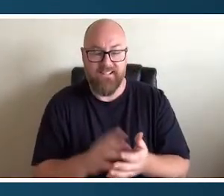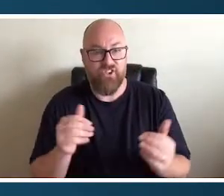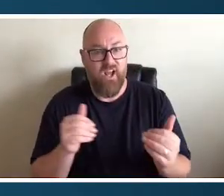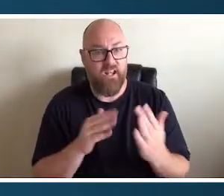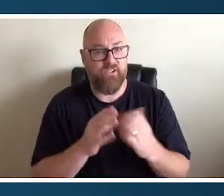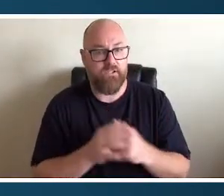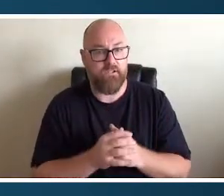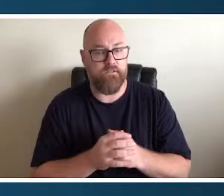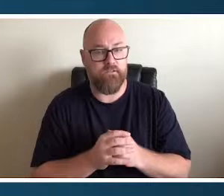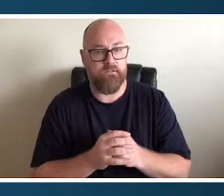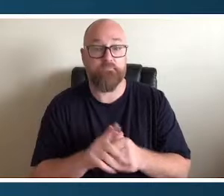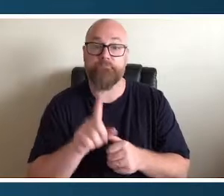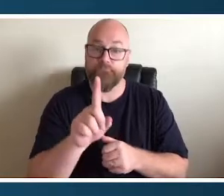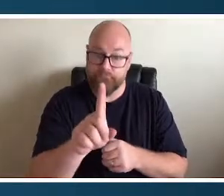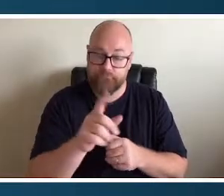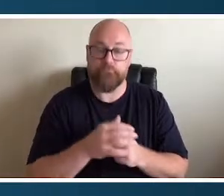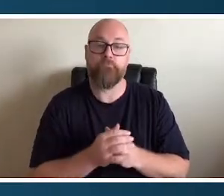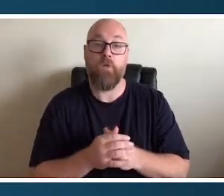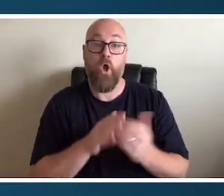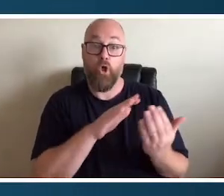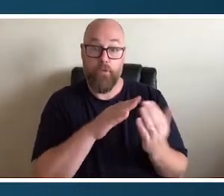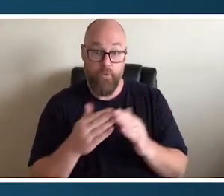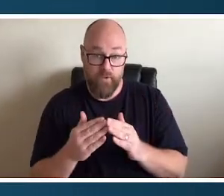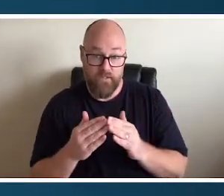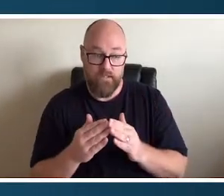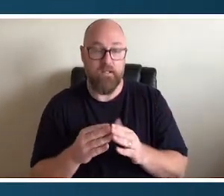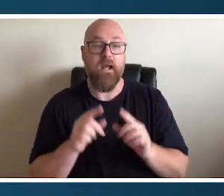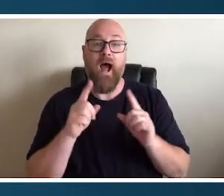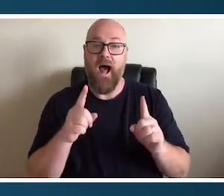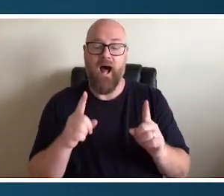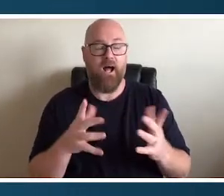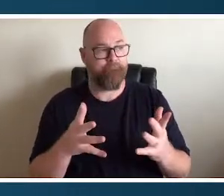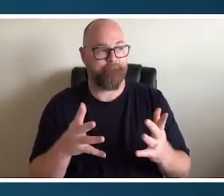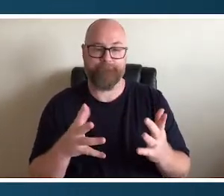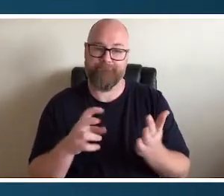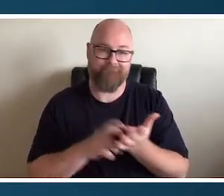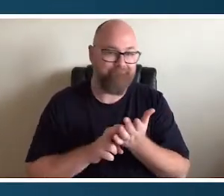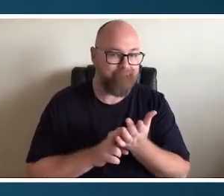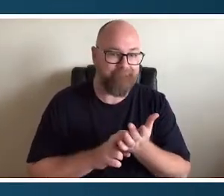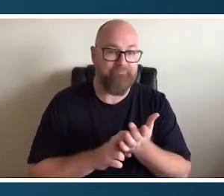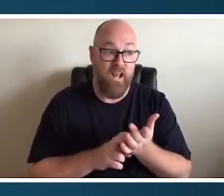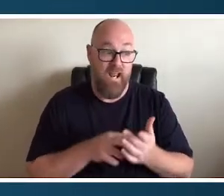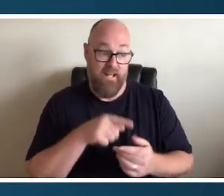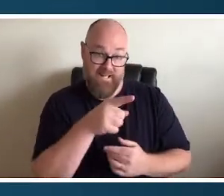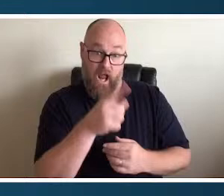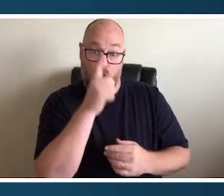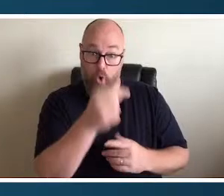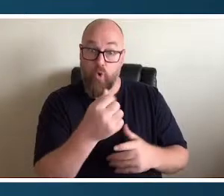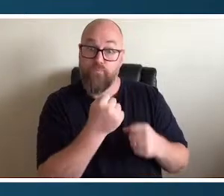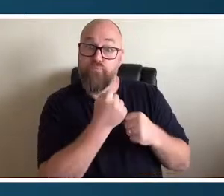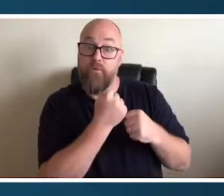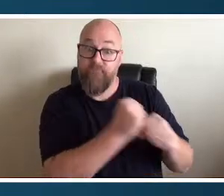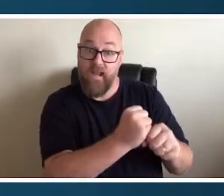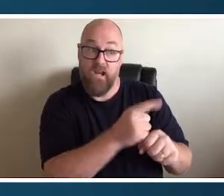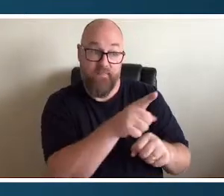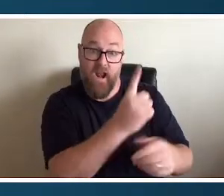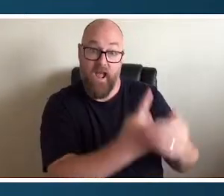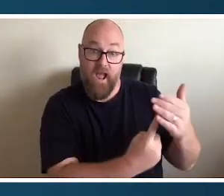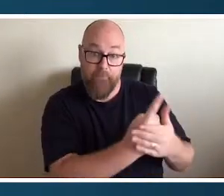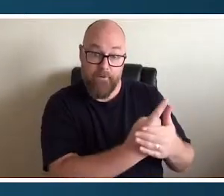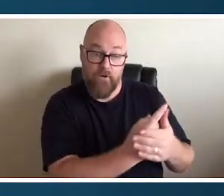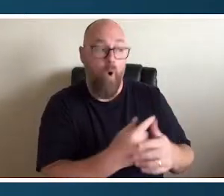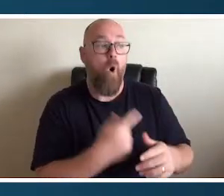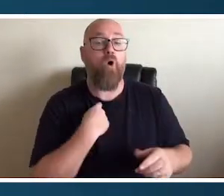communities remain vulnerable, often enduring preventable repercussions that could have been lessened with early interventions